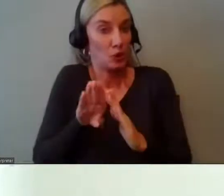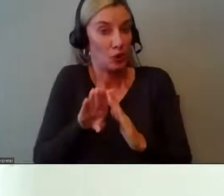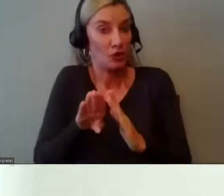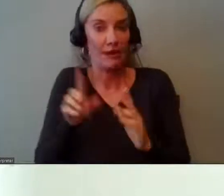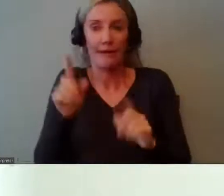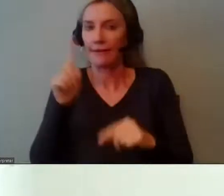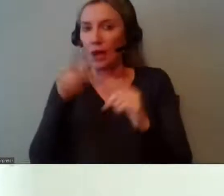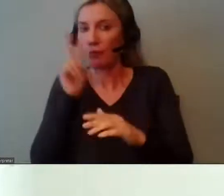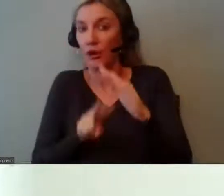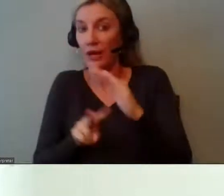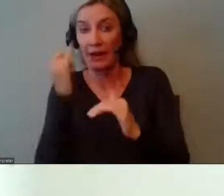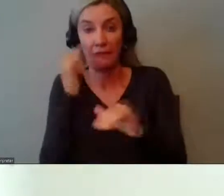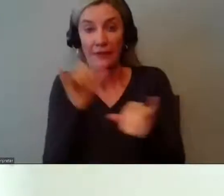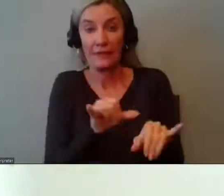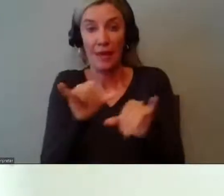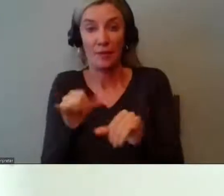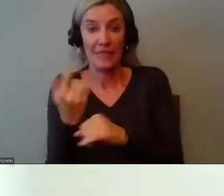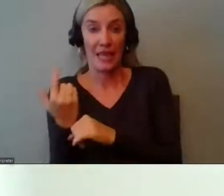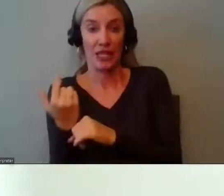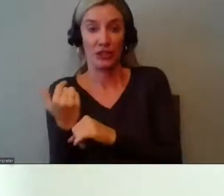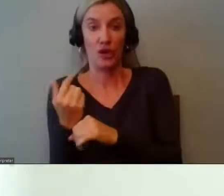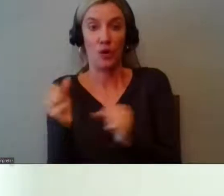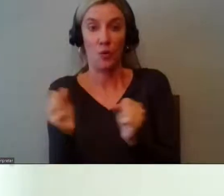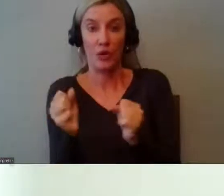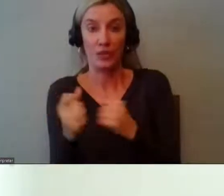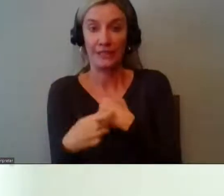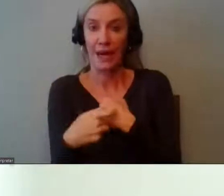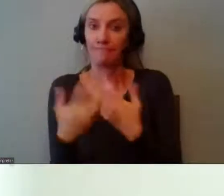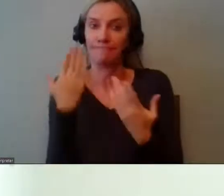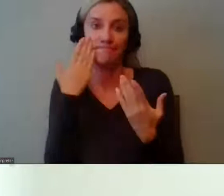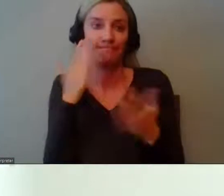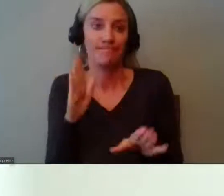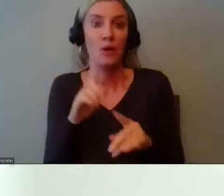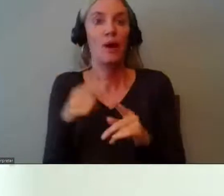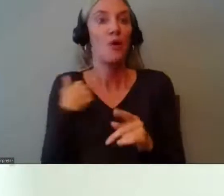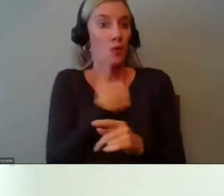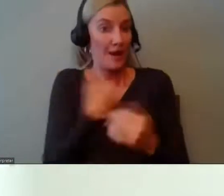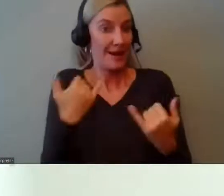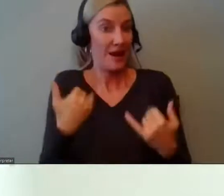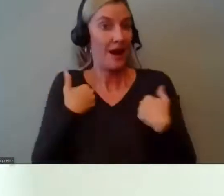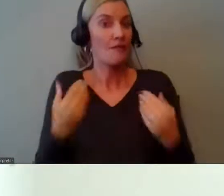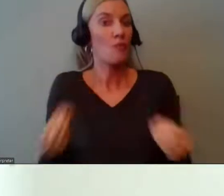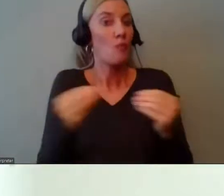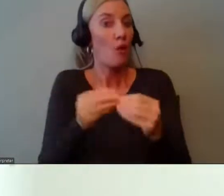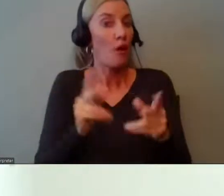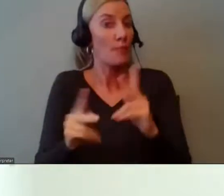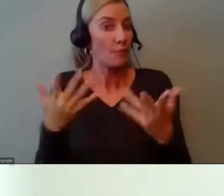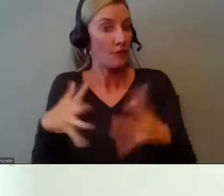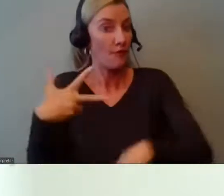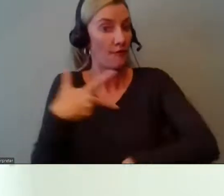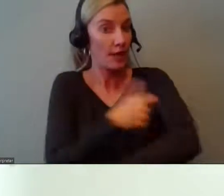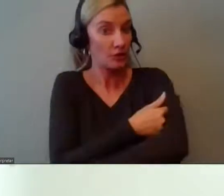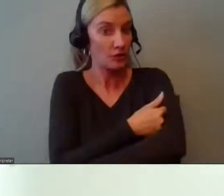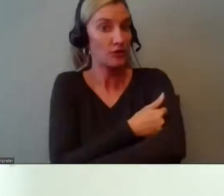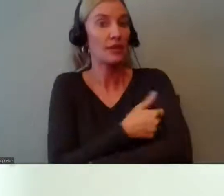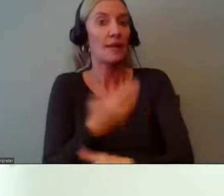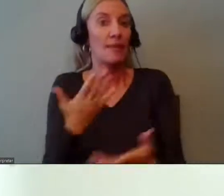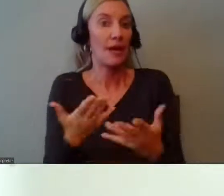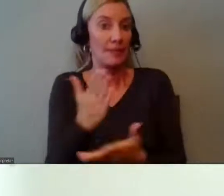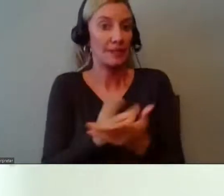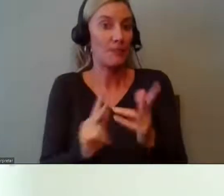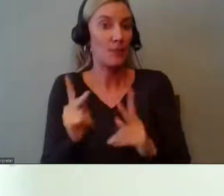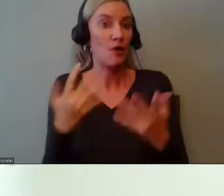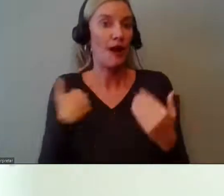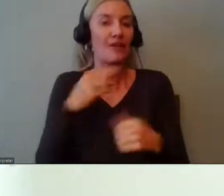last winter or last summer surges. We do have more people vaccinated, and there may be some measure of natural immunity